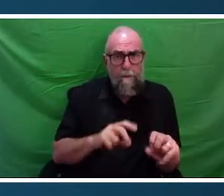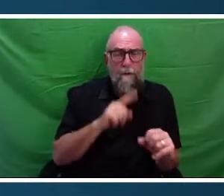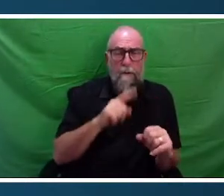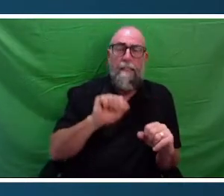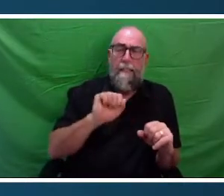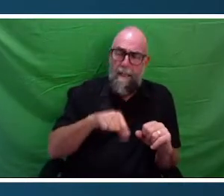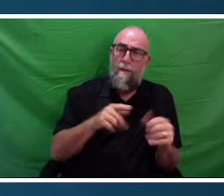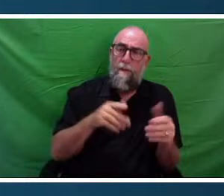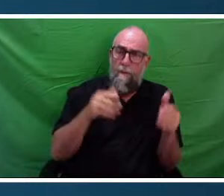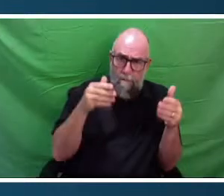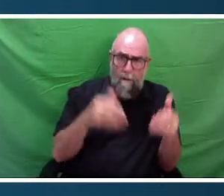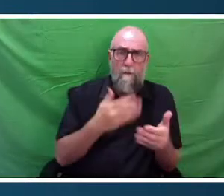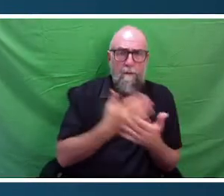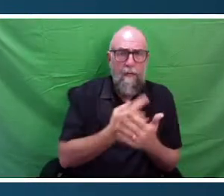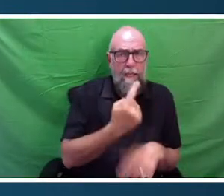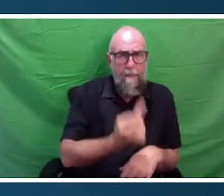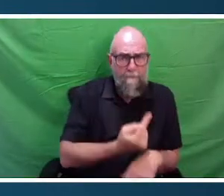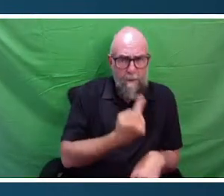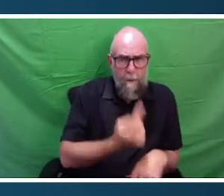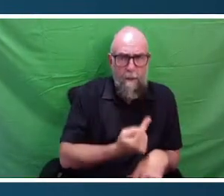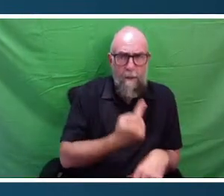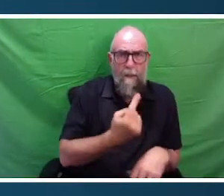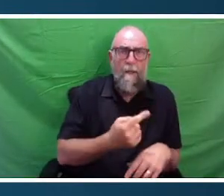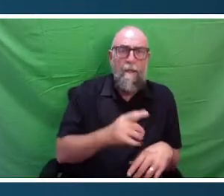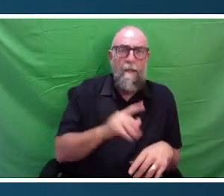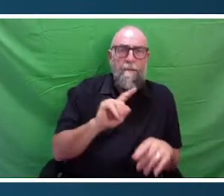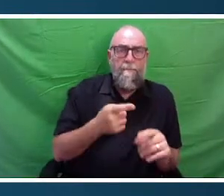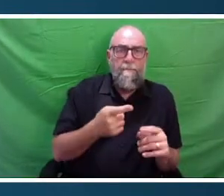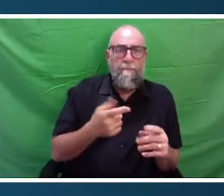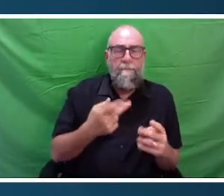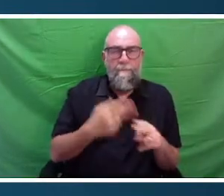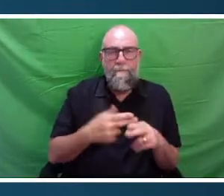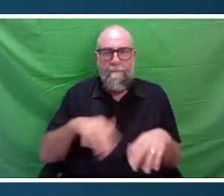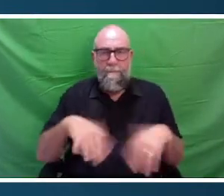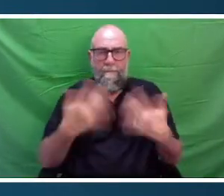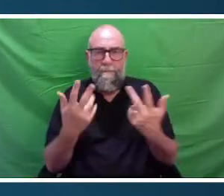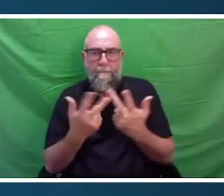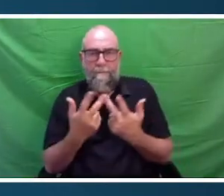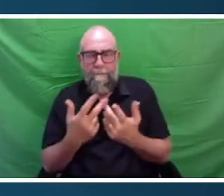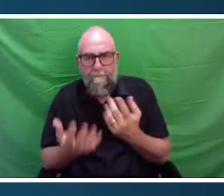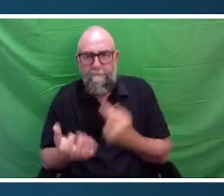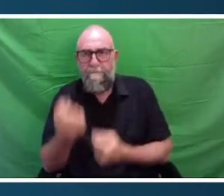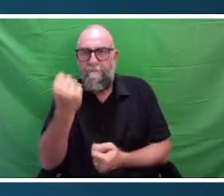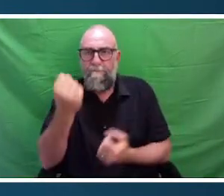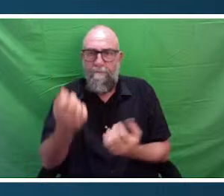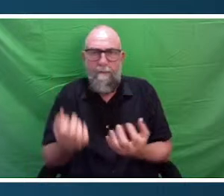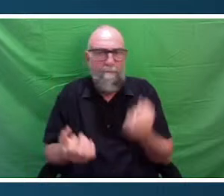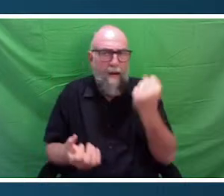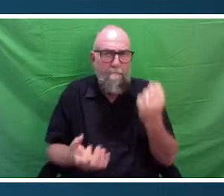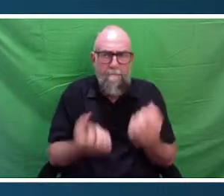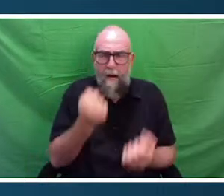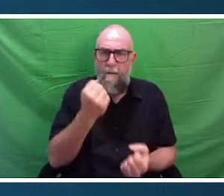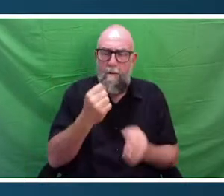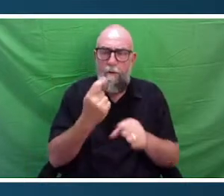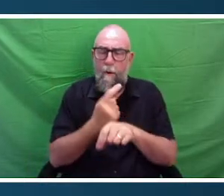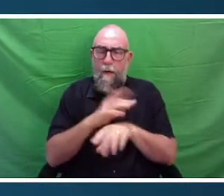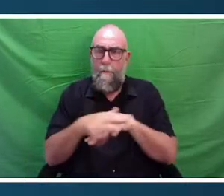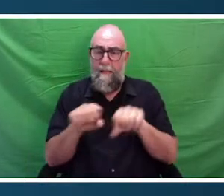you have there have been any findings or imminent research that'll be looking more at the systemic impacts on